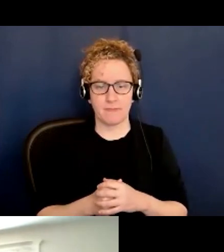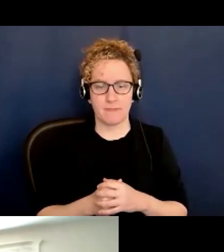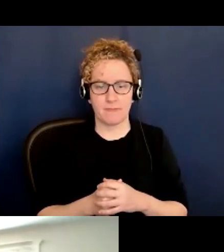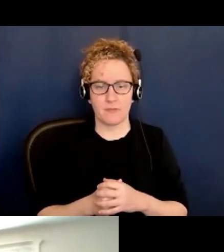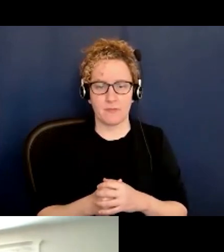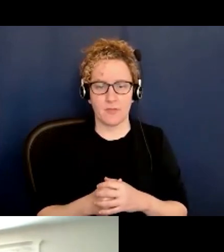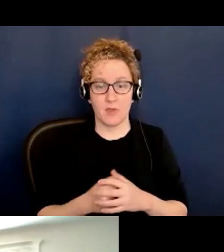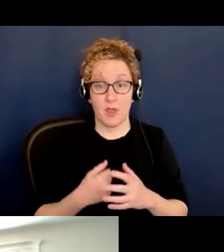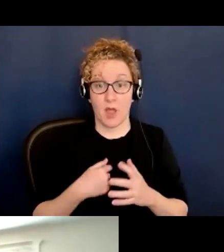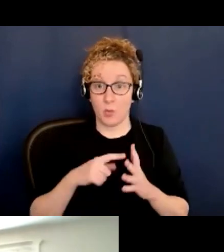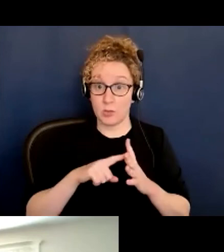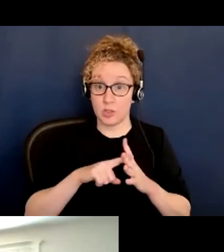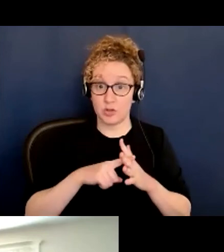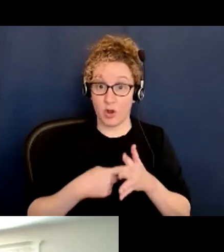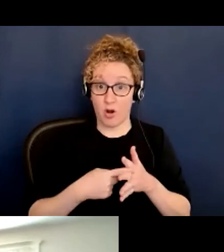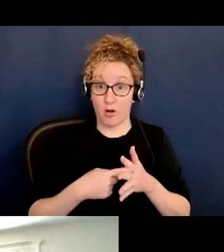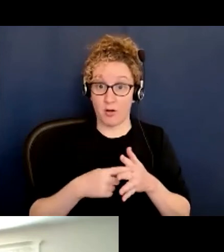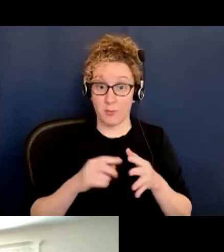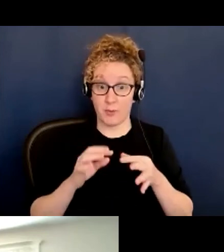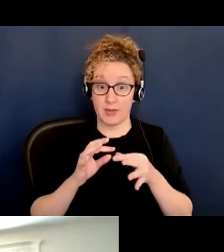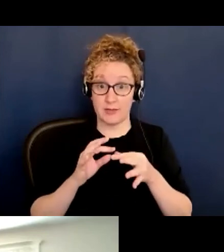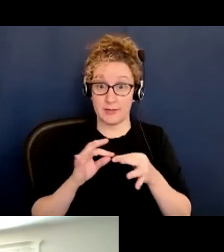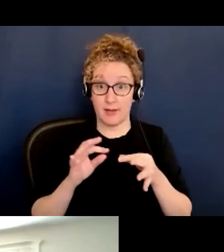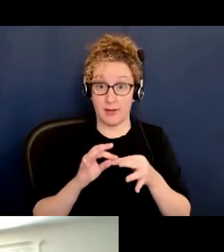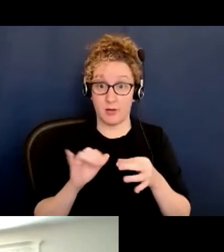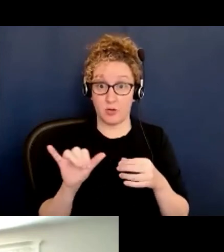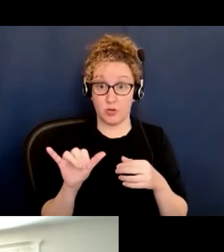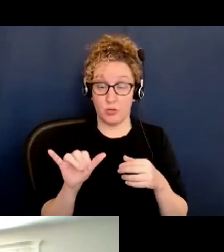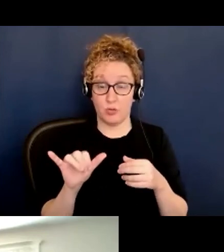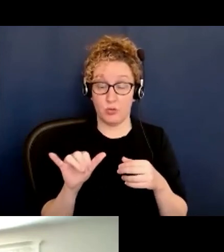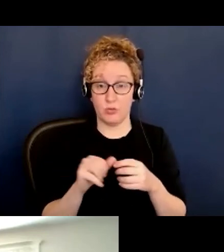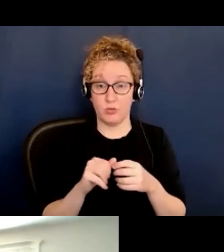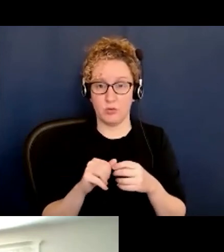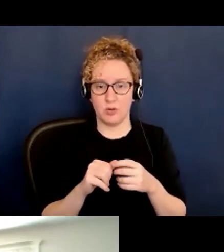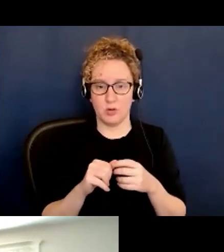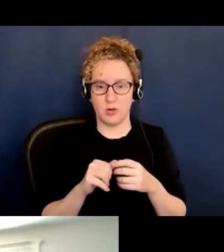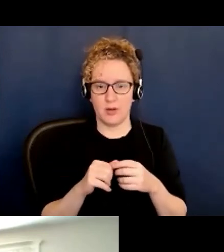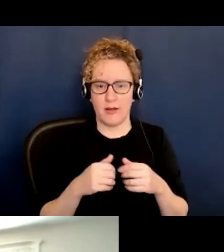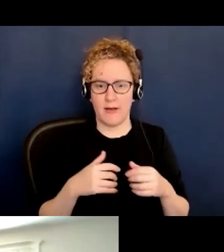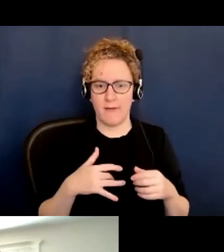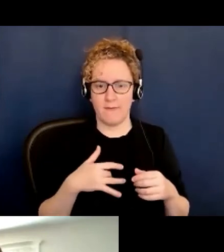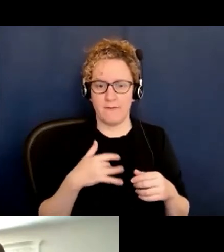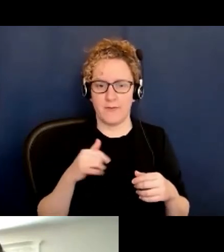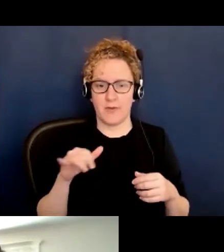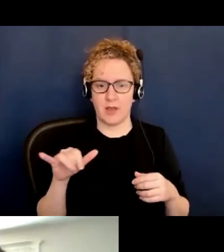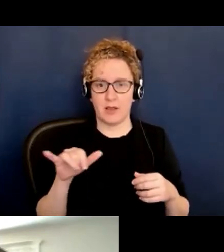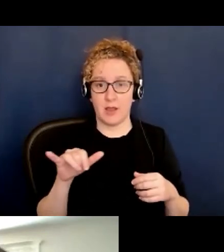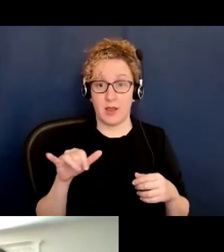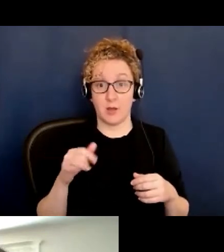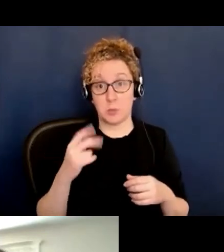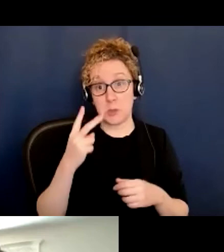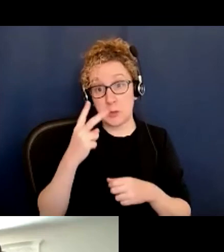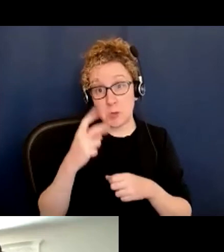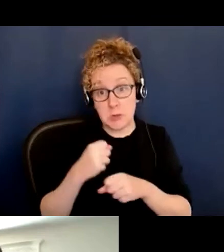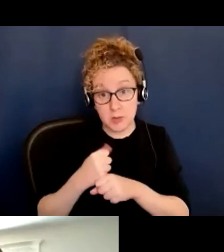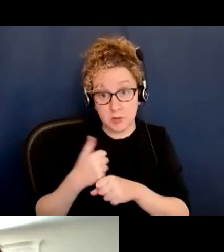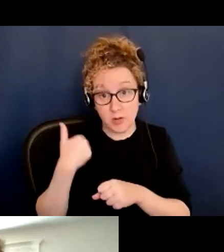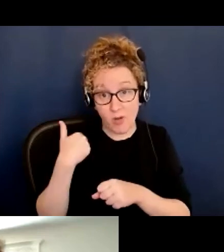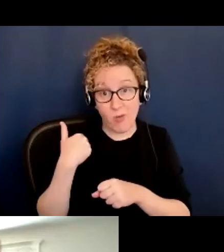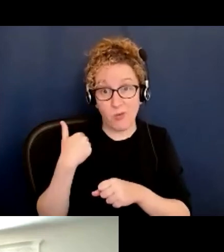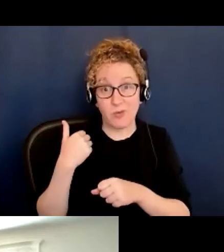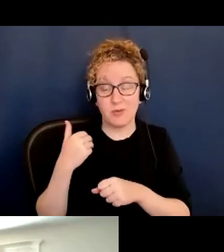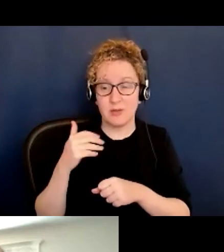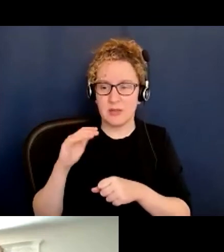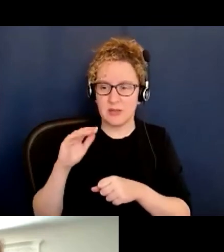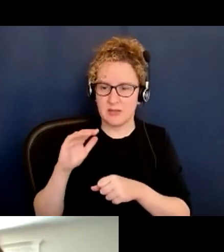would start by saying too that, I feel like a couple years ago, it seemed like there was a